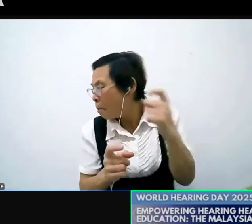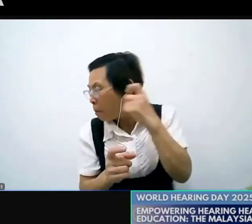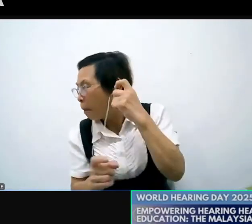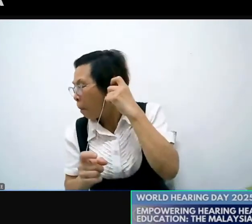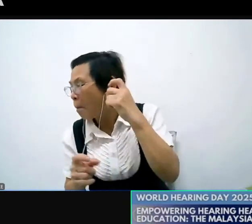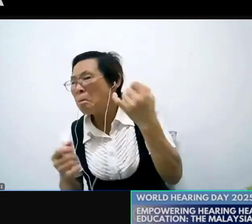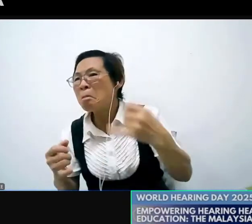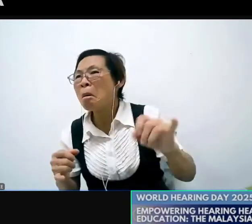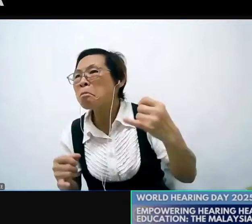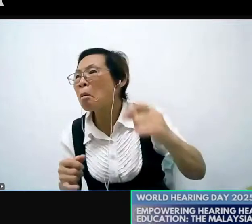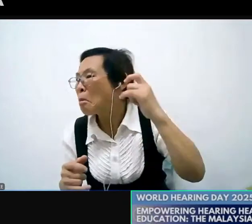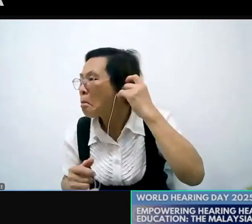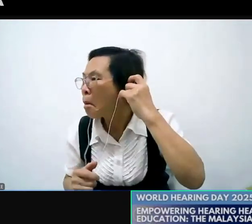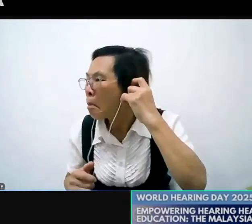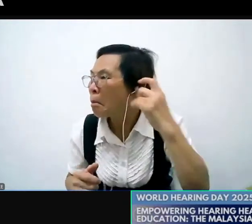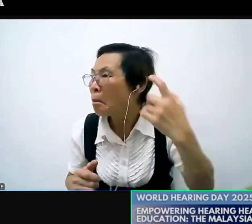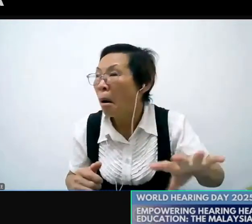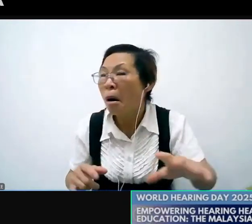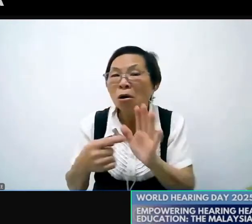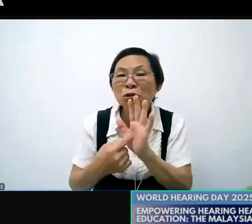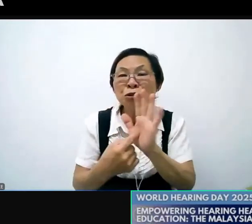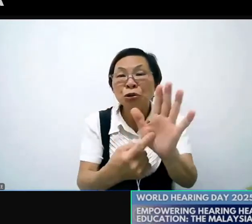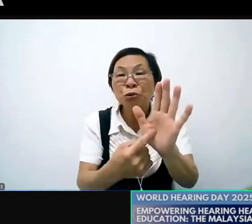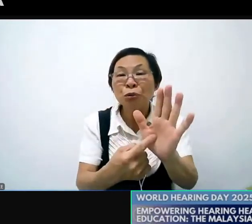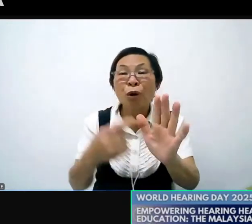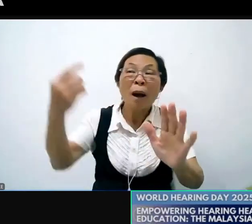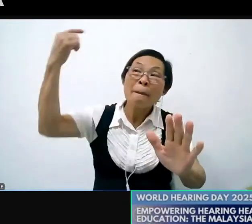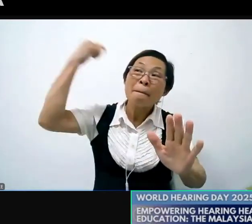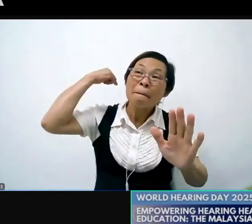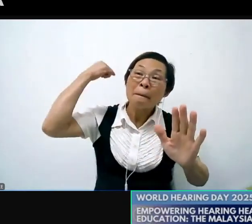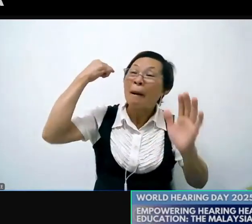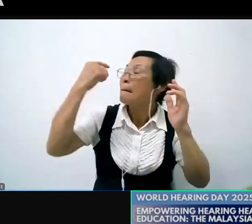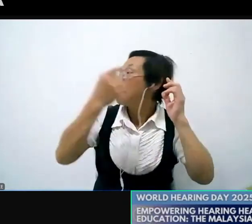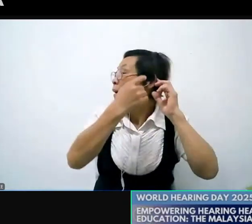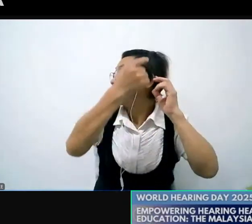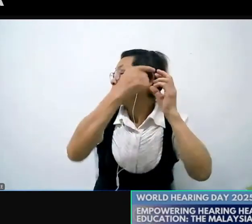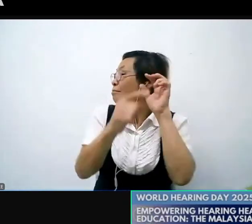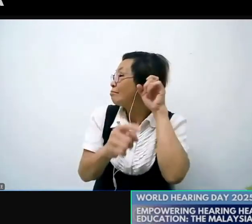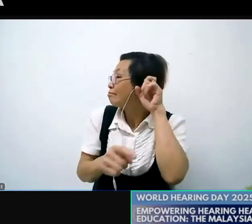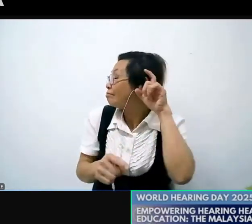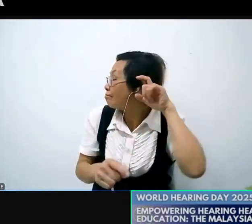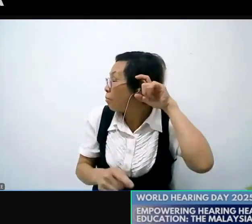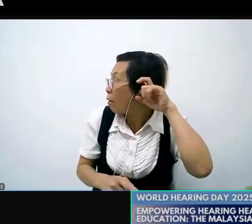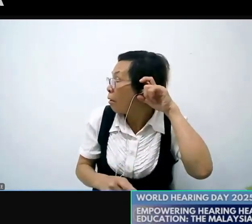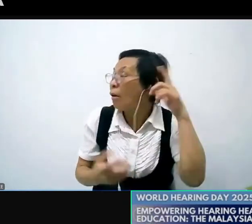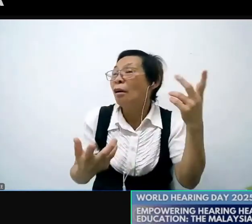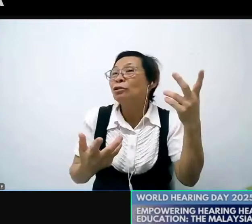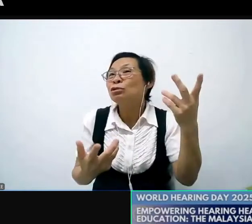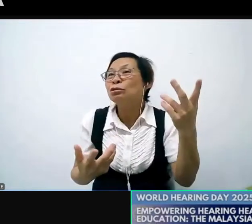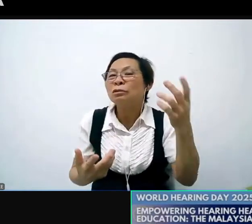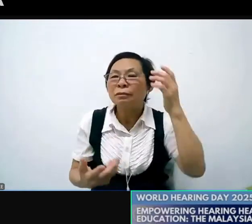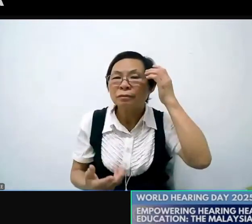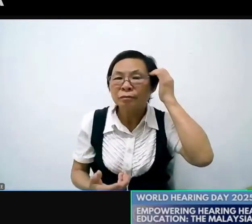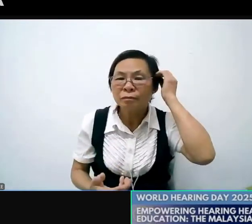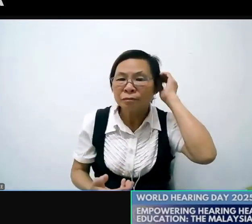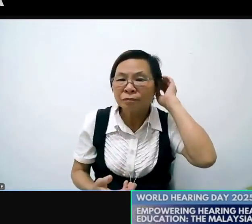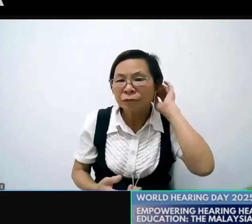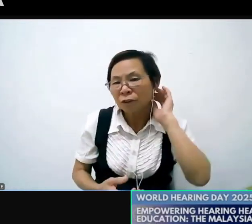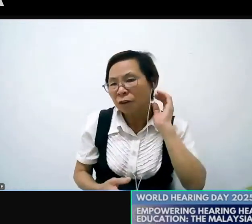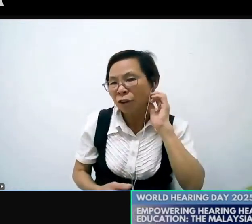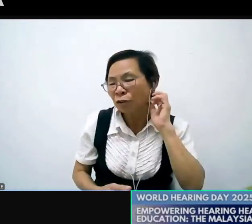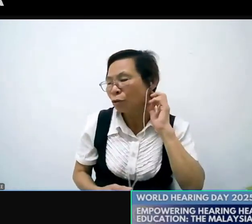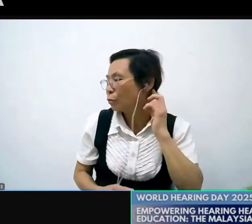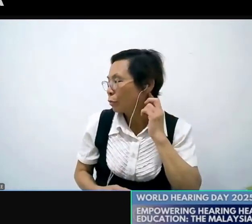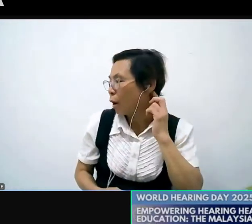hearing aids as shown like the behind the ear. So they'll have to wear something like bone conduction hearing aid